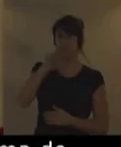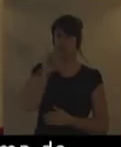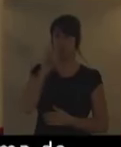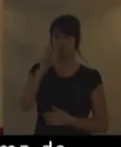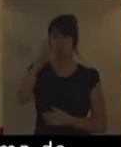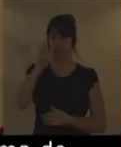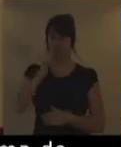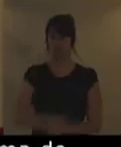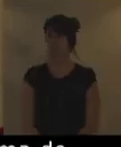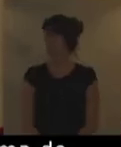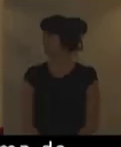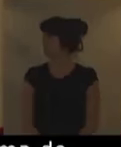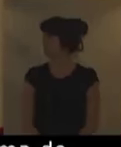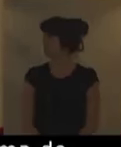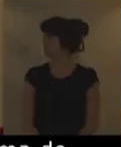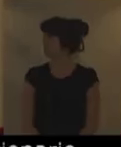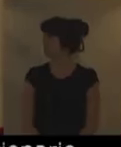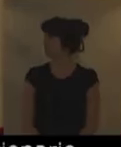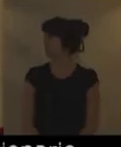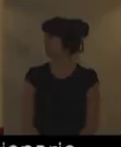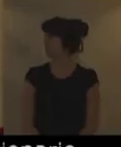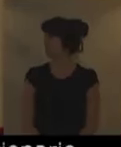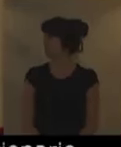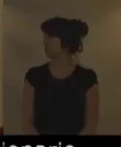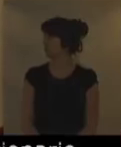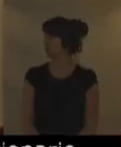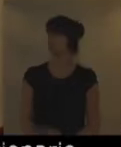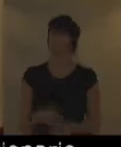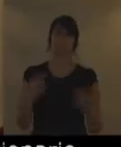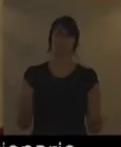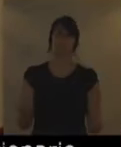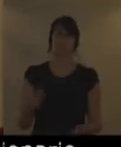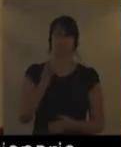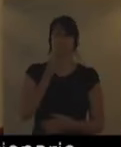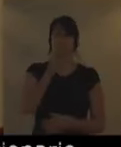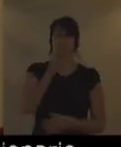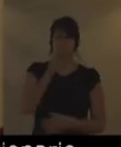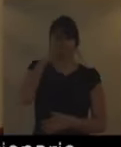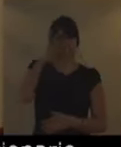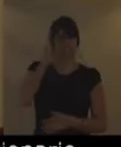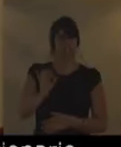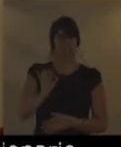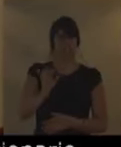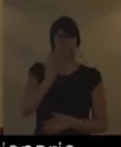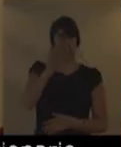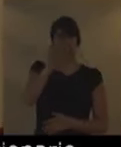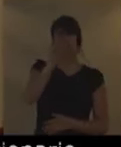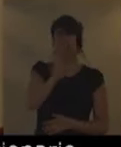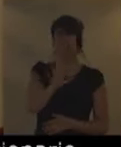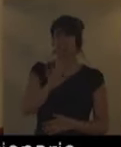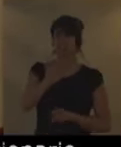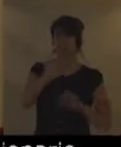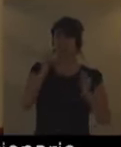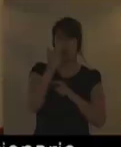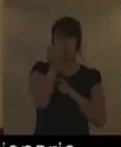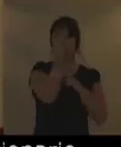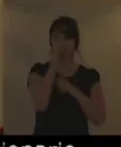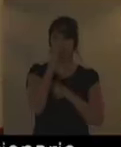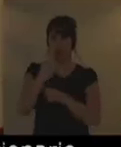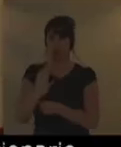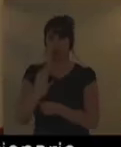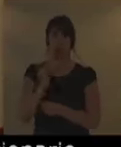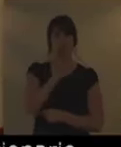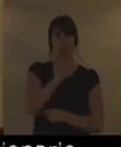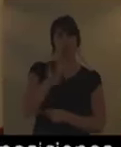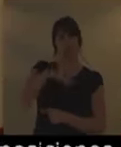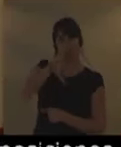Instead of putting 15 positions, we selected 5 positions by merging them. On the left